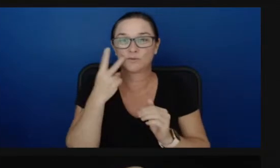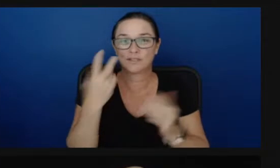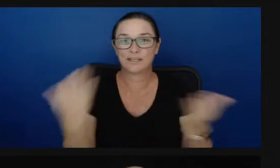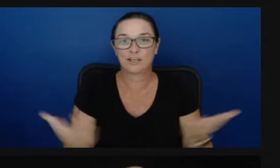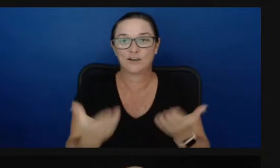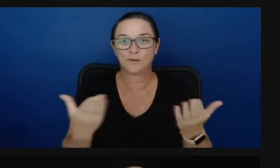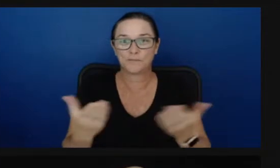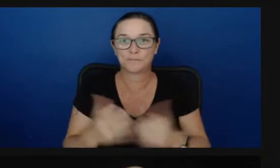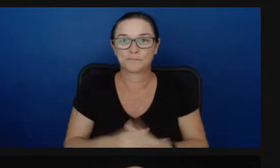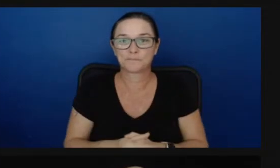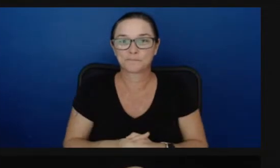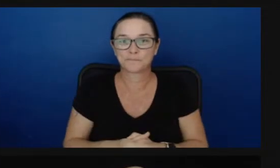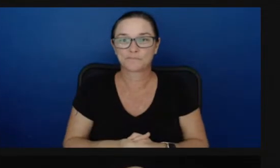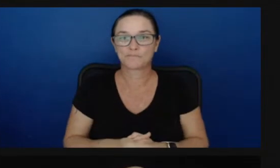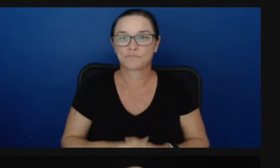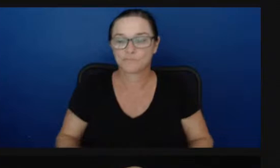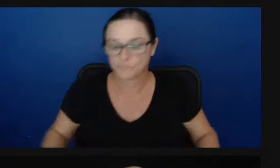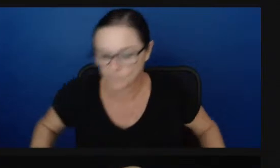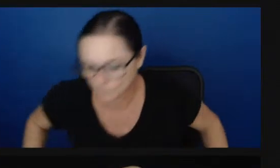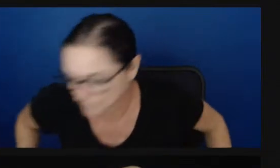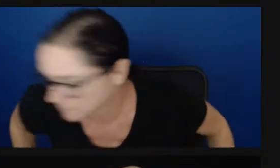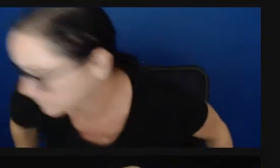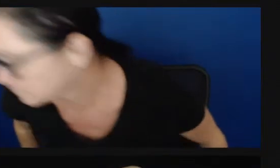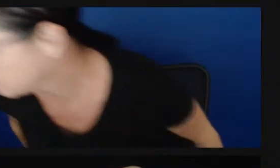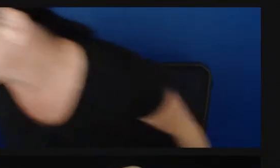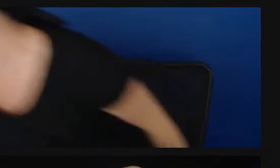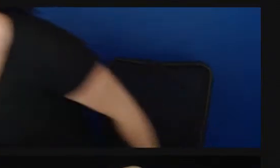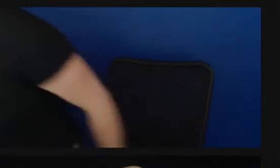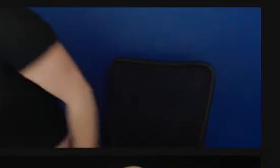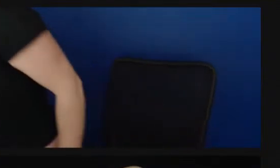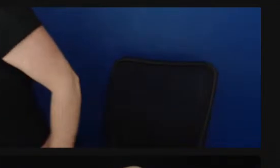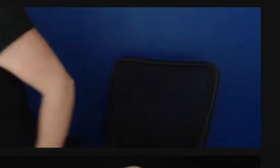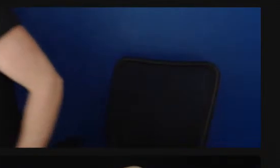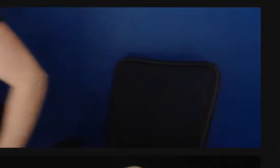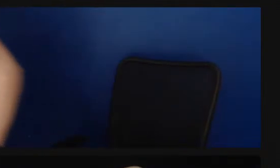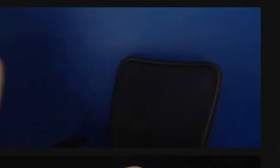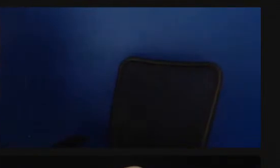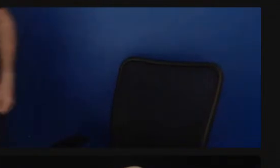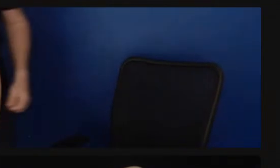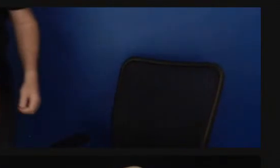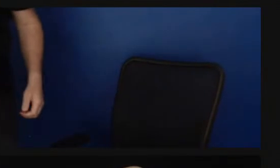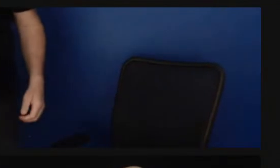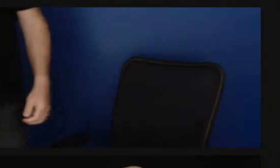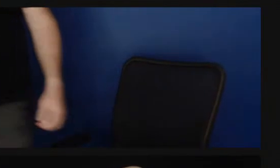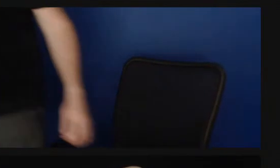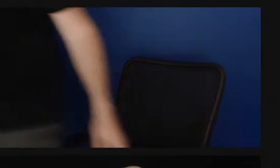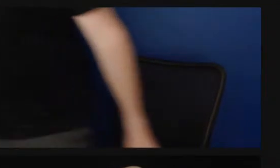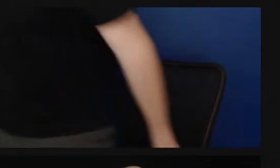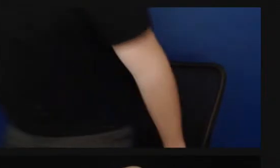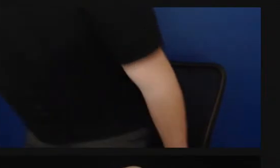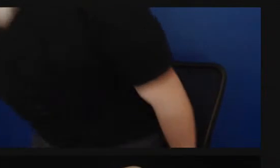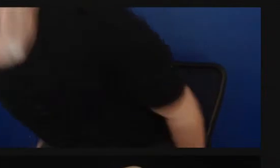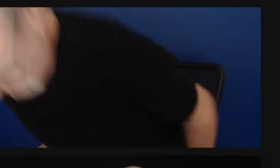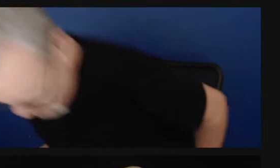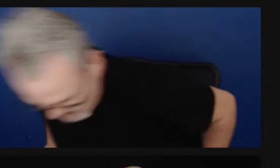interferogram. And the way that this works, not to get super technical, is they have a scale here.